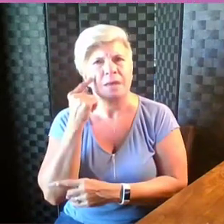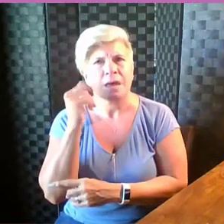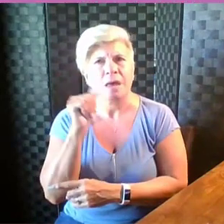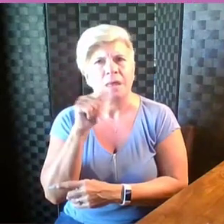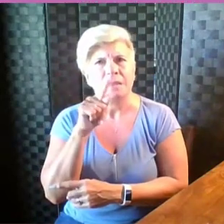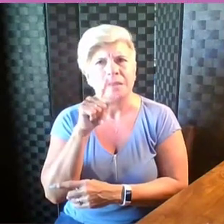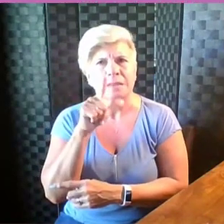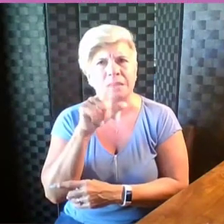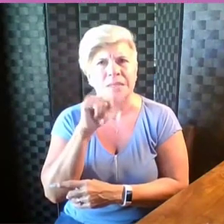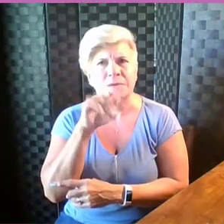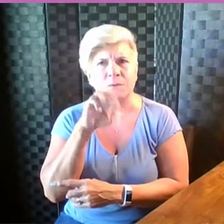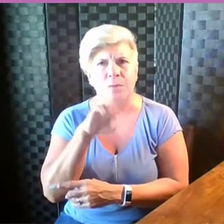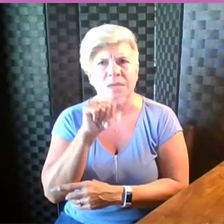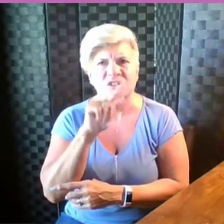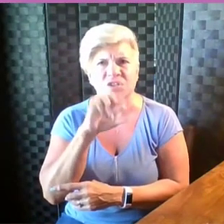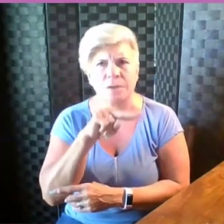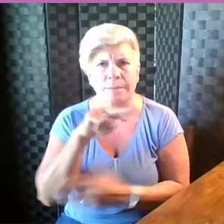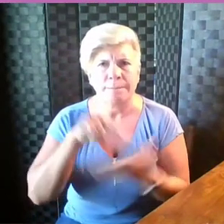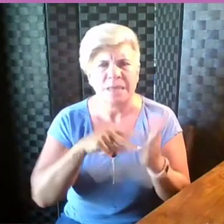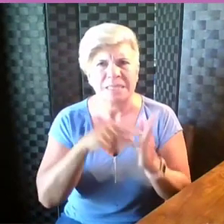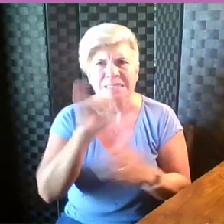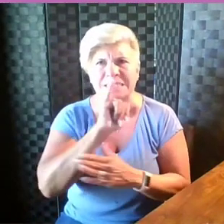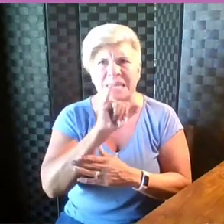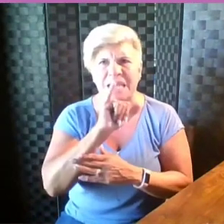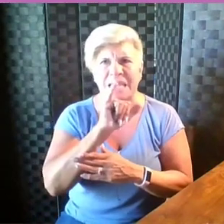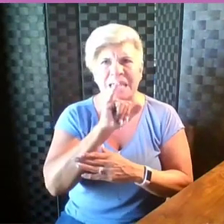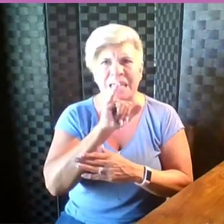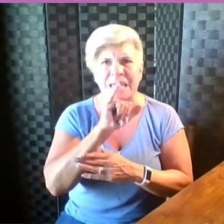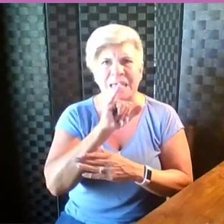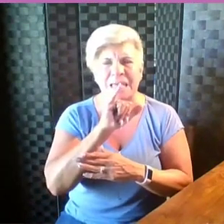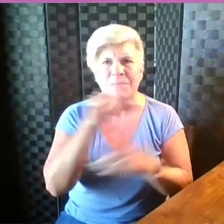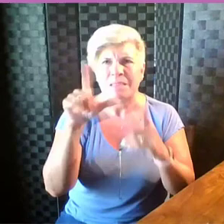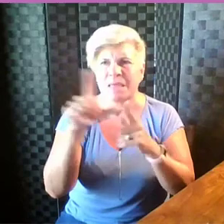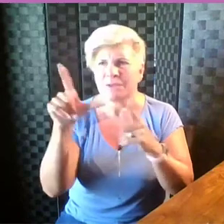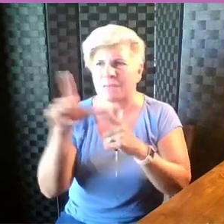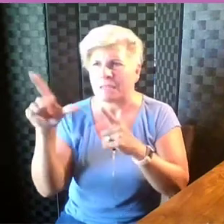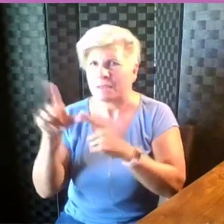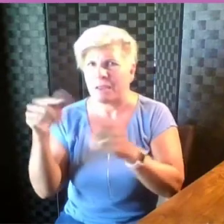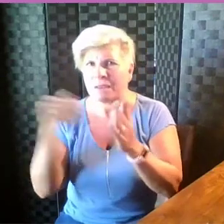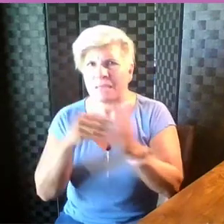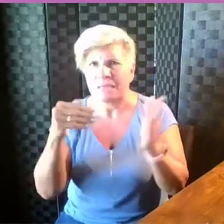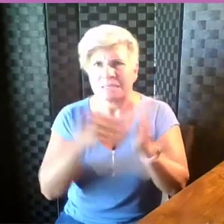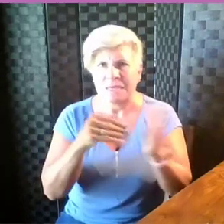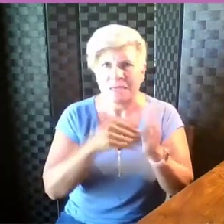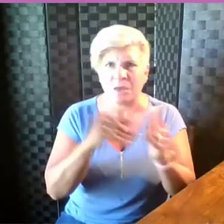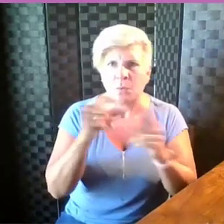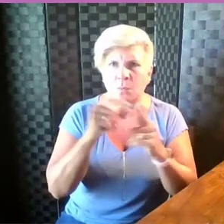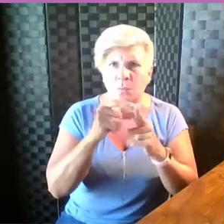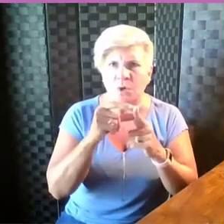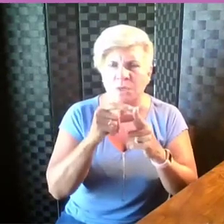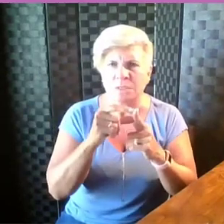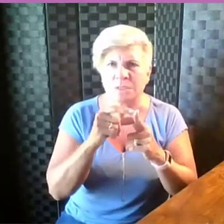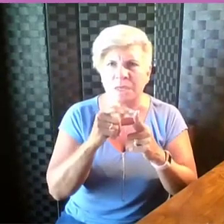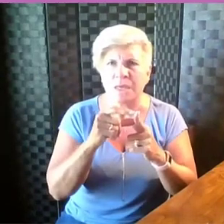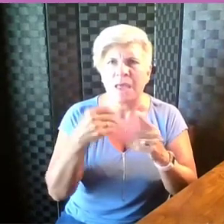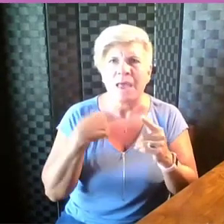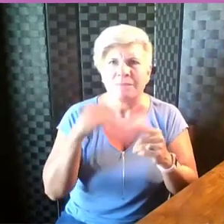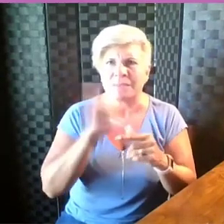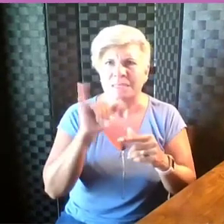consonant sound that repeats. So we're looking for words in a row that have the same consonant sound.